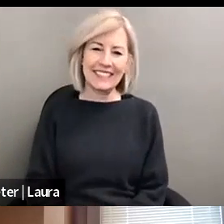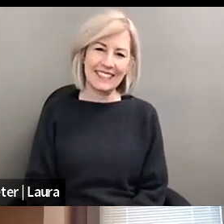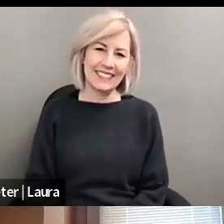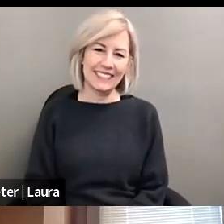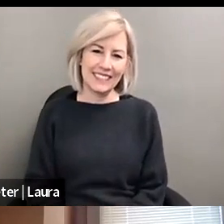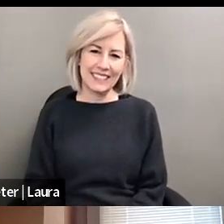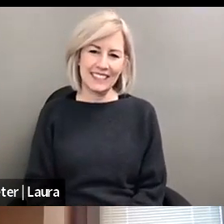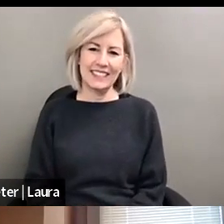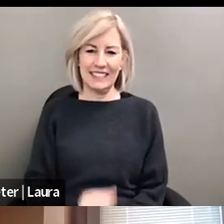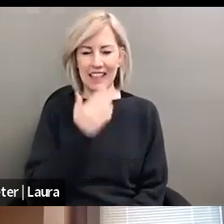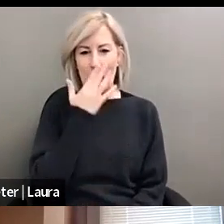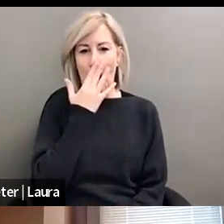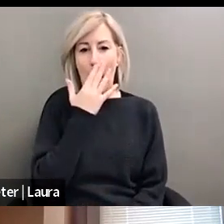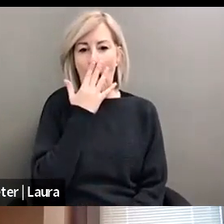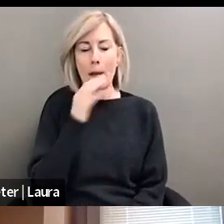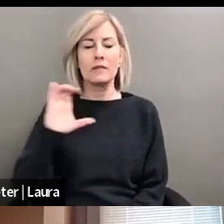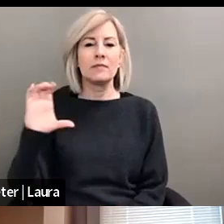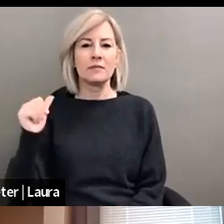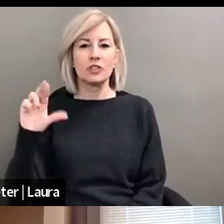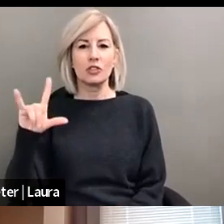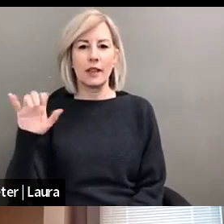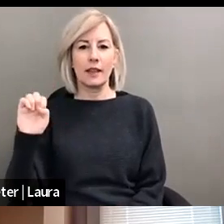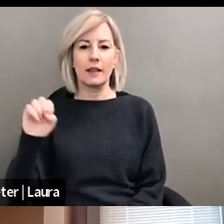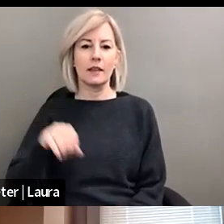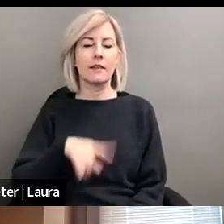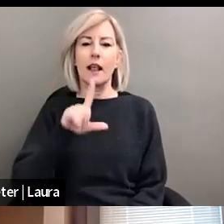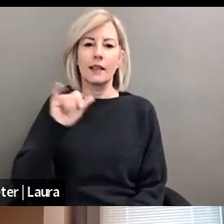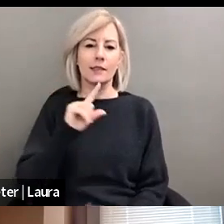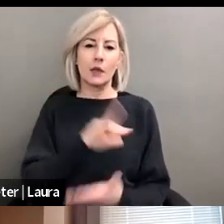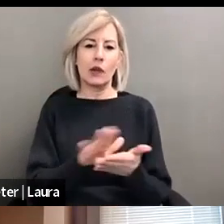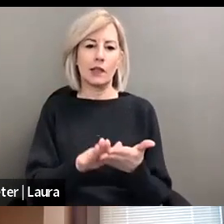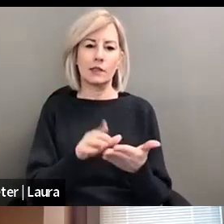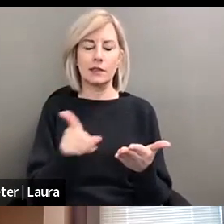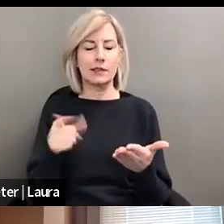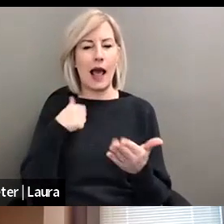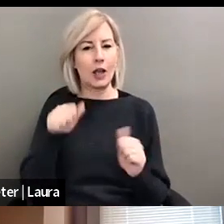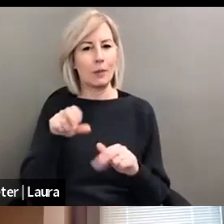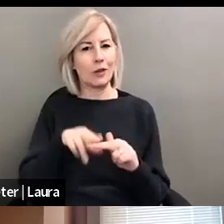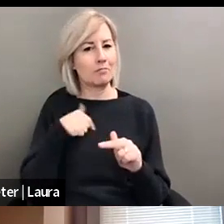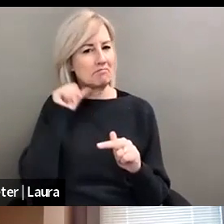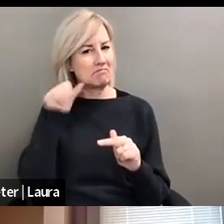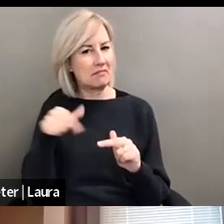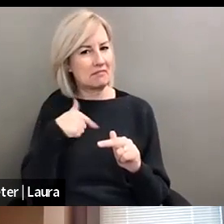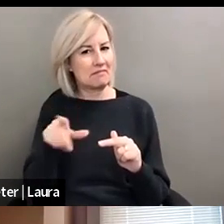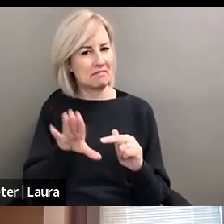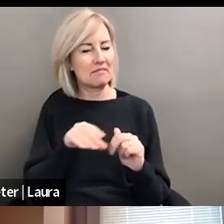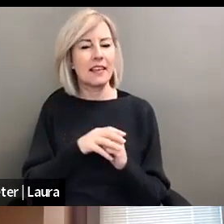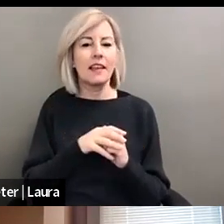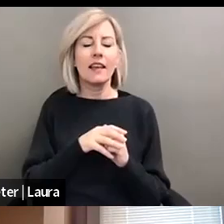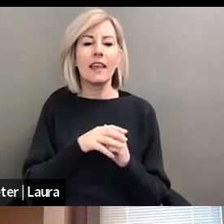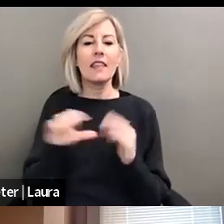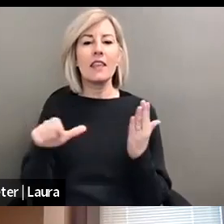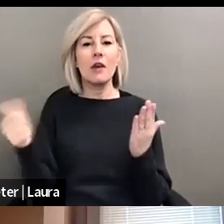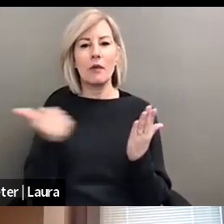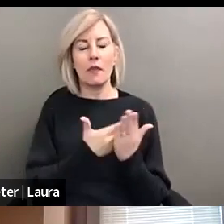One thing quick, or two things quickly, Stephanie. First, Liz is so nice. She assumed I could be a chair. I'm not. And then the other thing